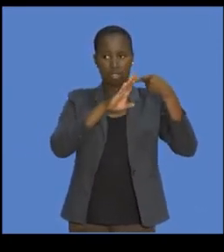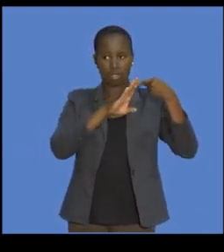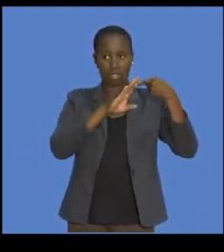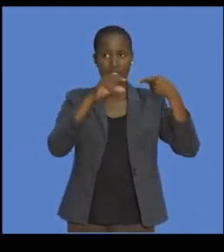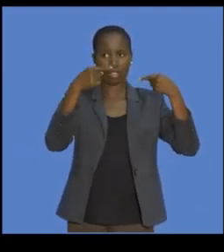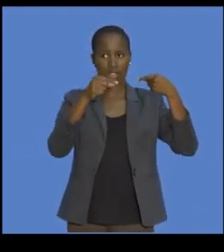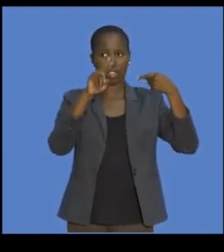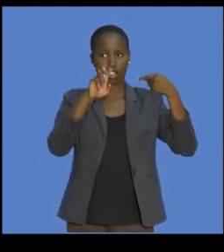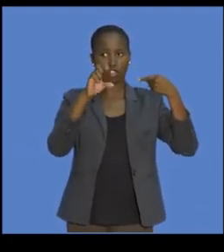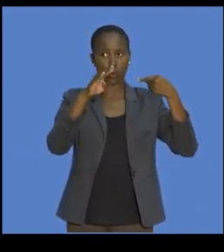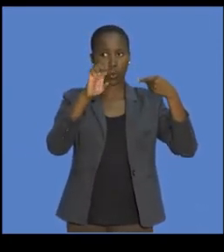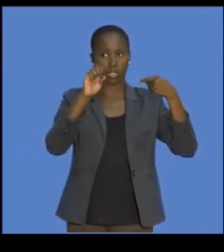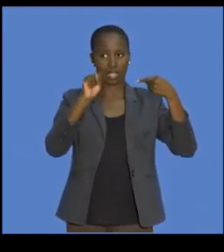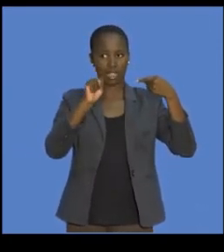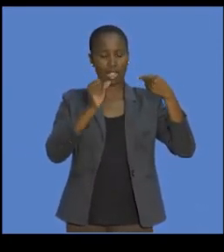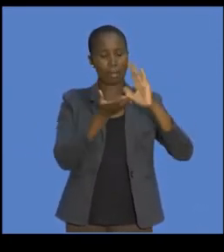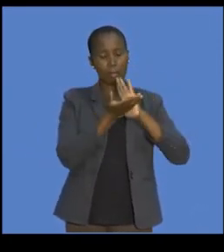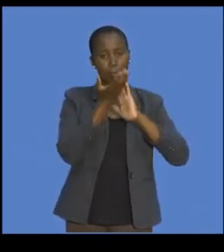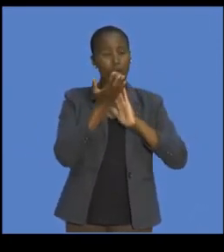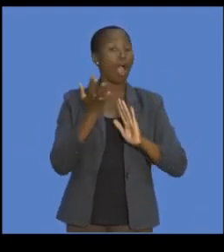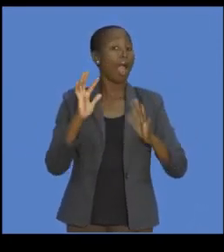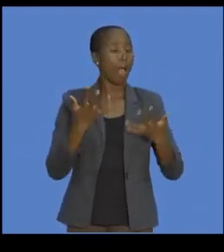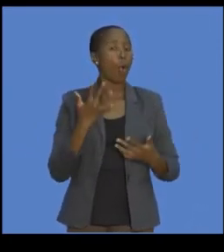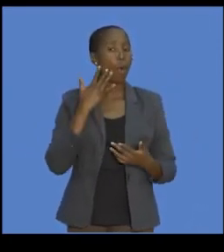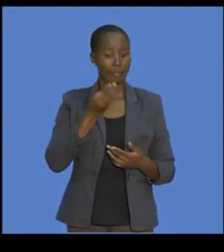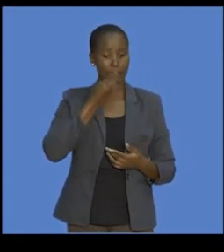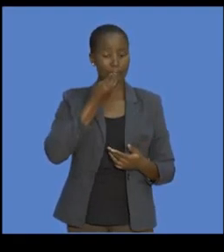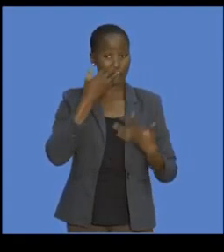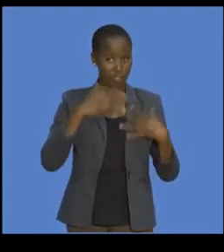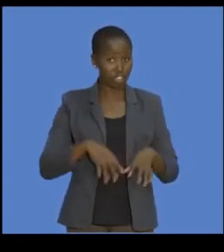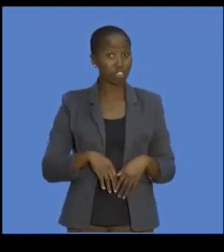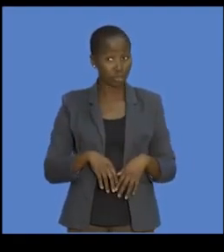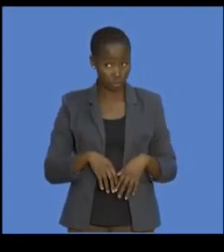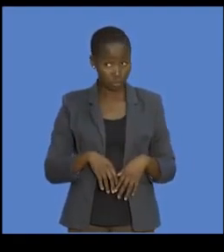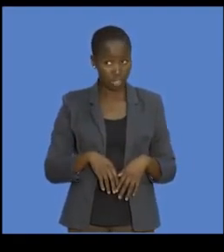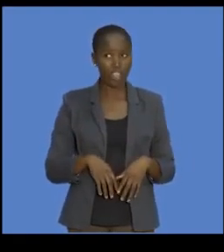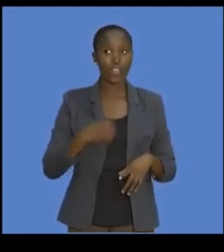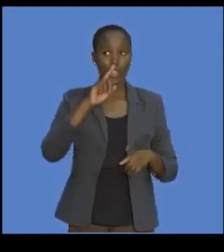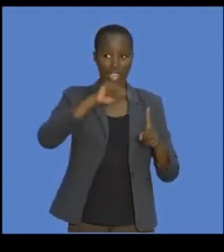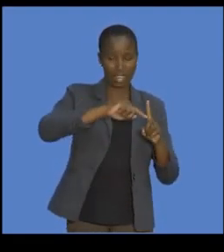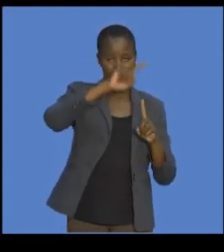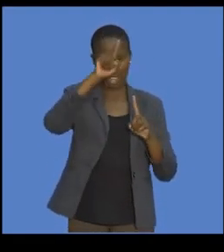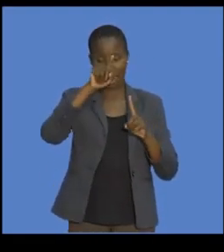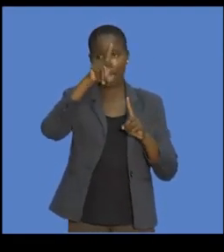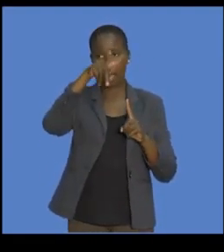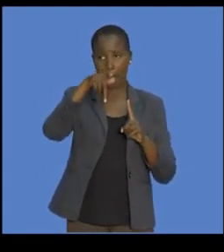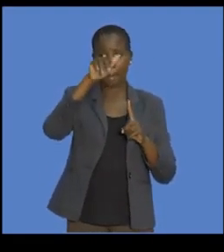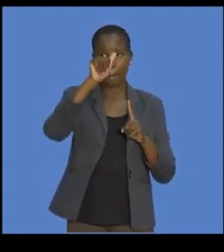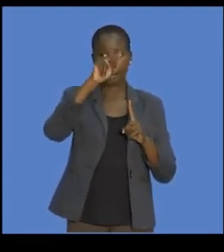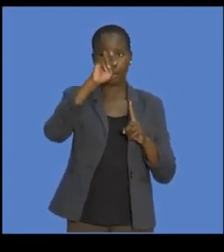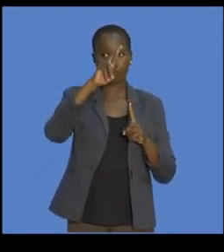after a meal. The pancreas, an organ which picks up the stimulus, will need to release a